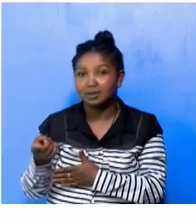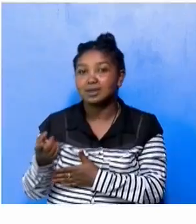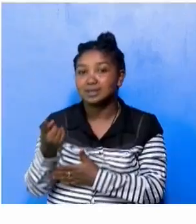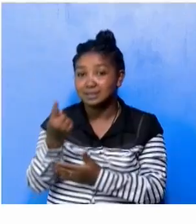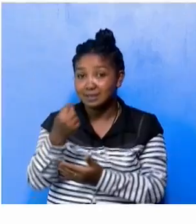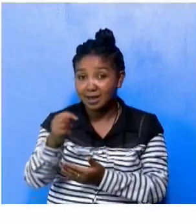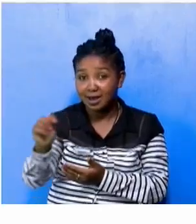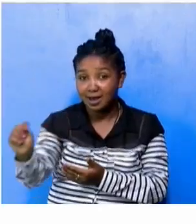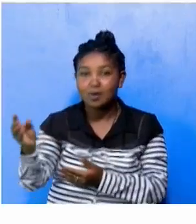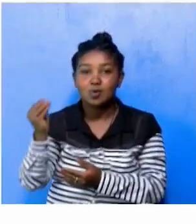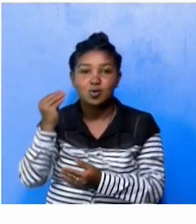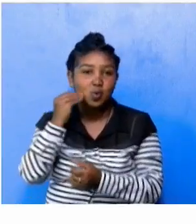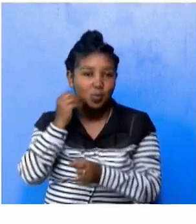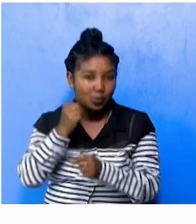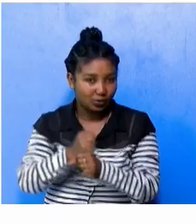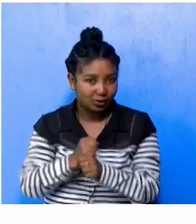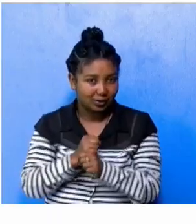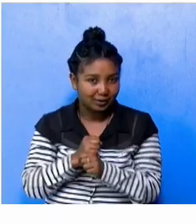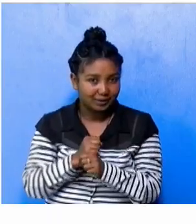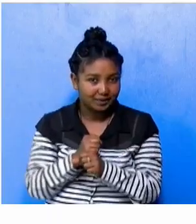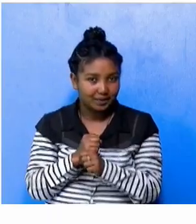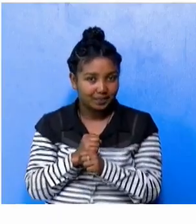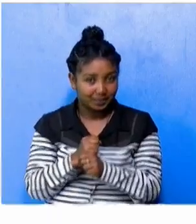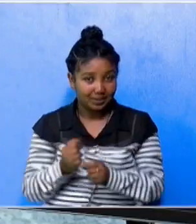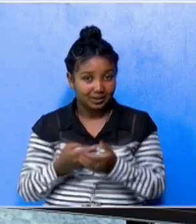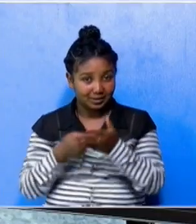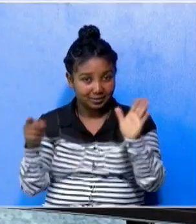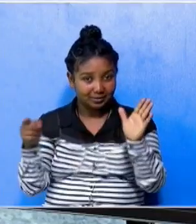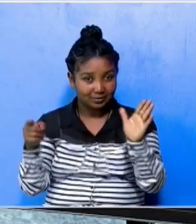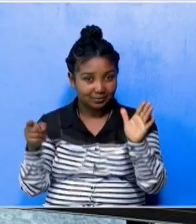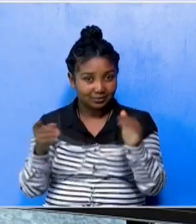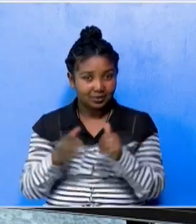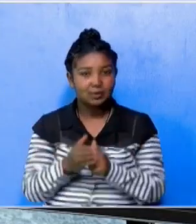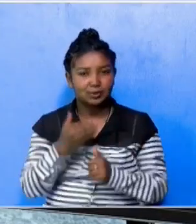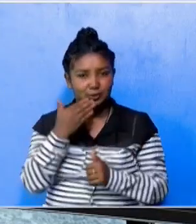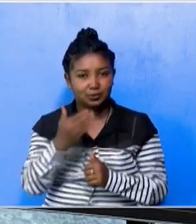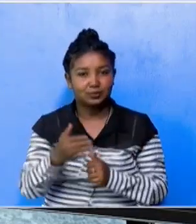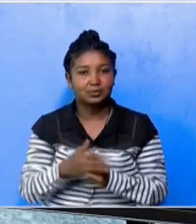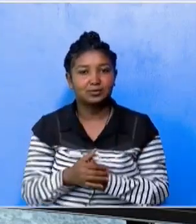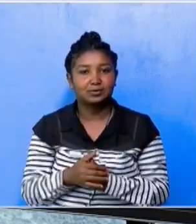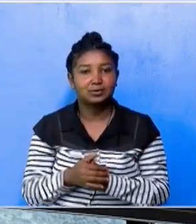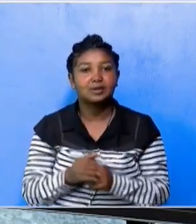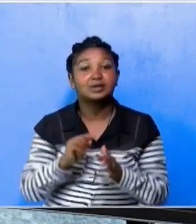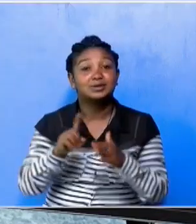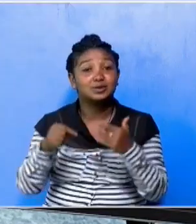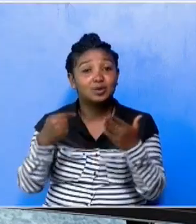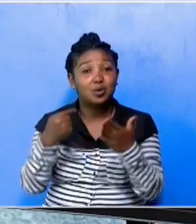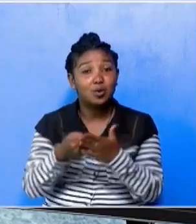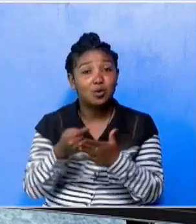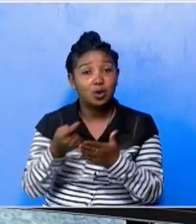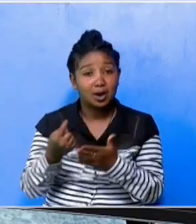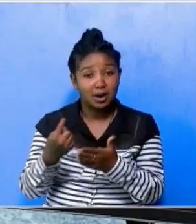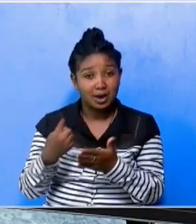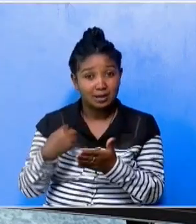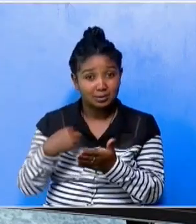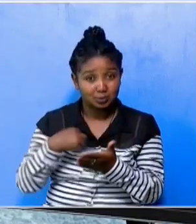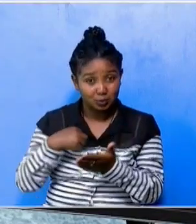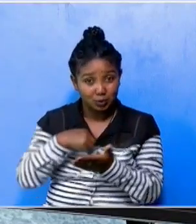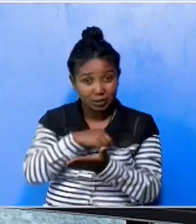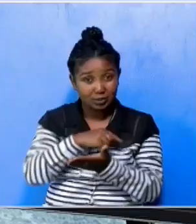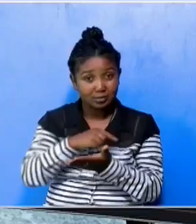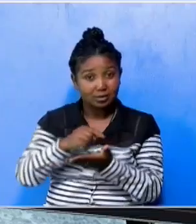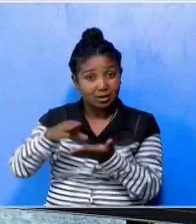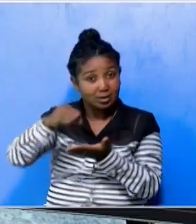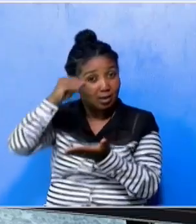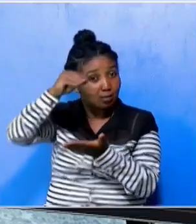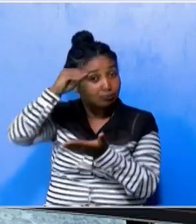The homework. Is it clear? Good. So as we've talked